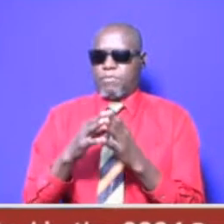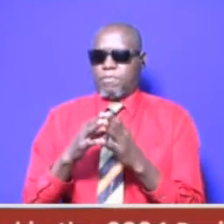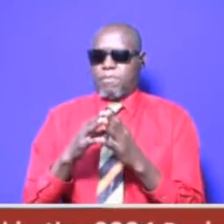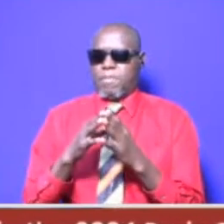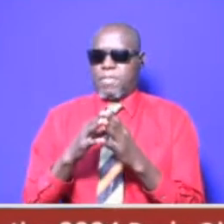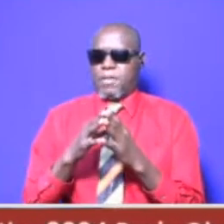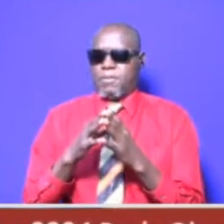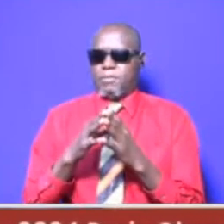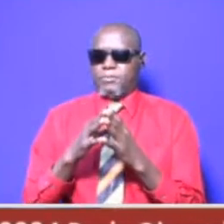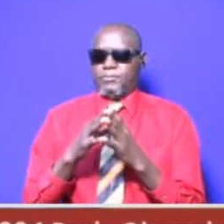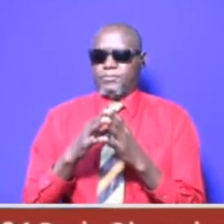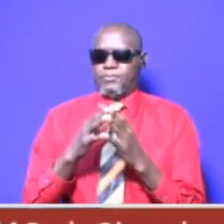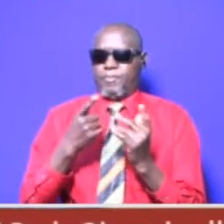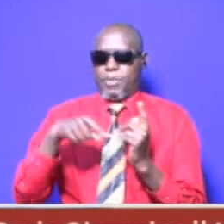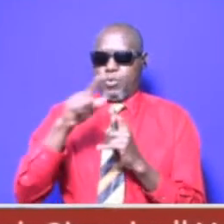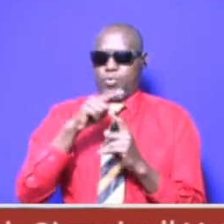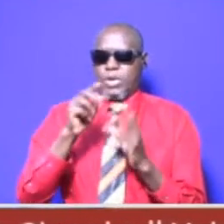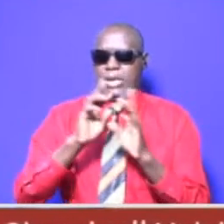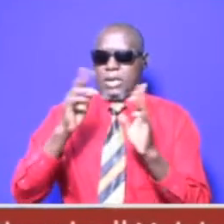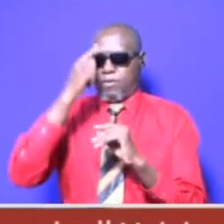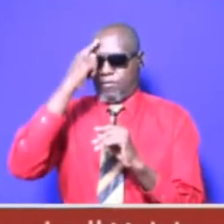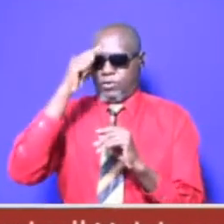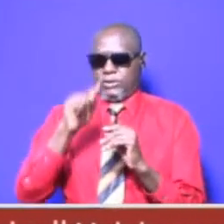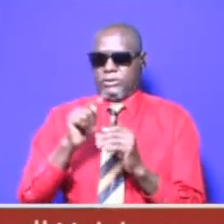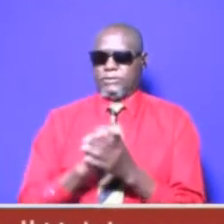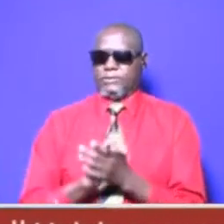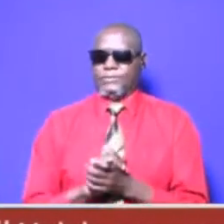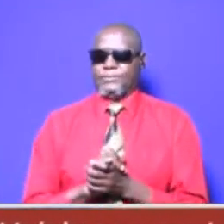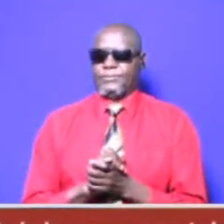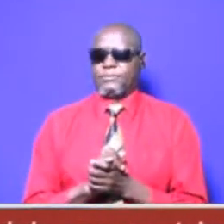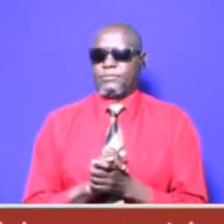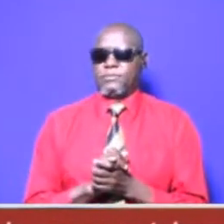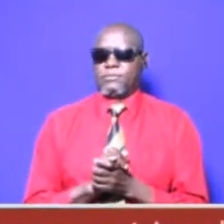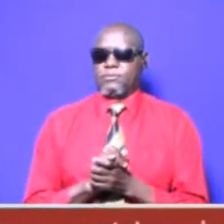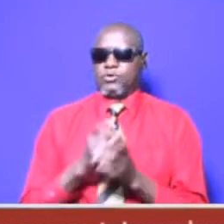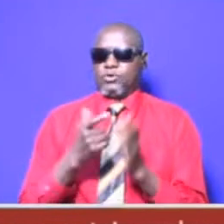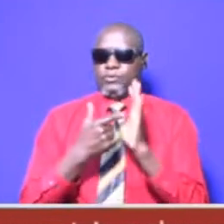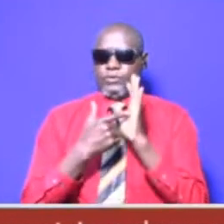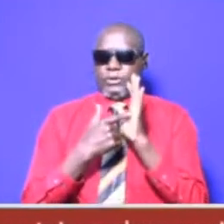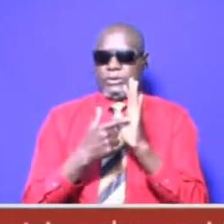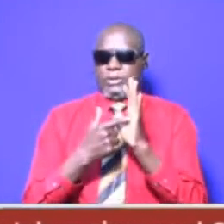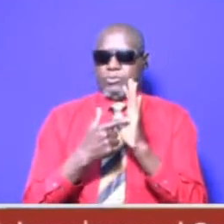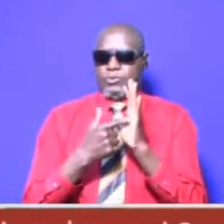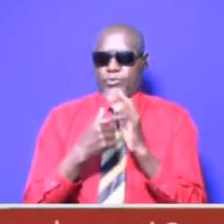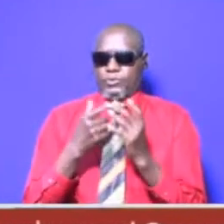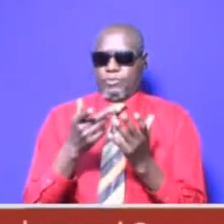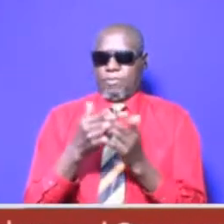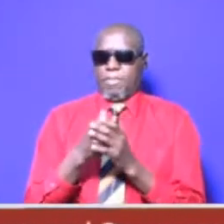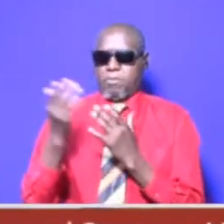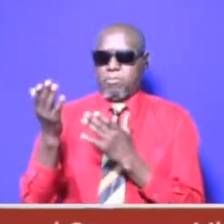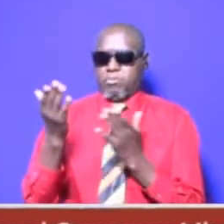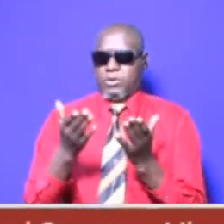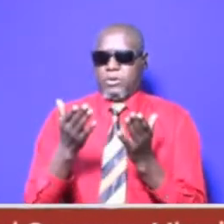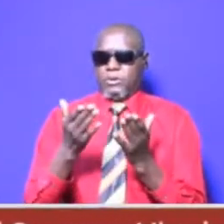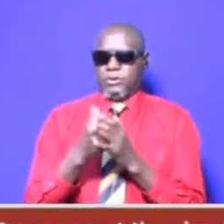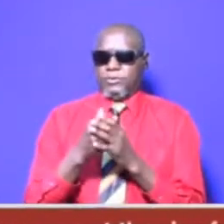we said that we are set for that. Thank you, Chair. If a report, for example, has been brought in that it is this